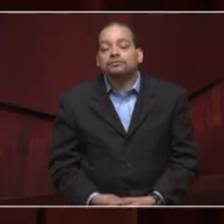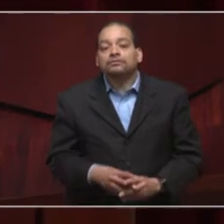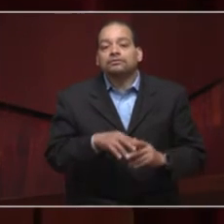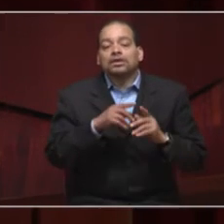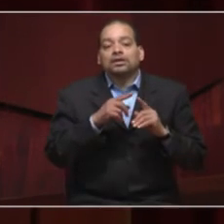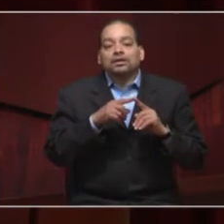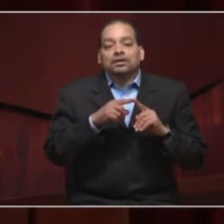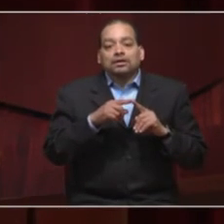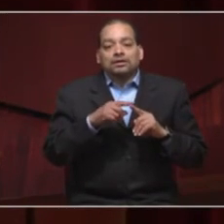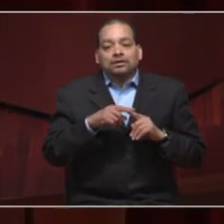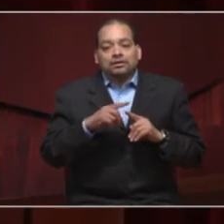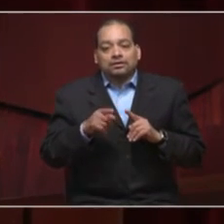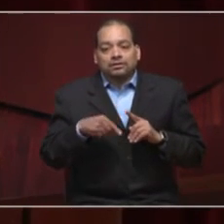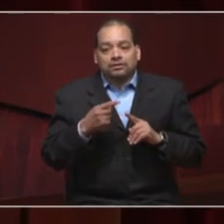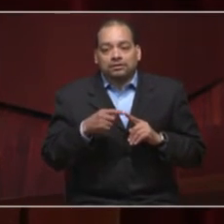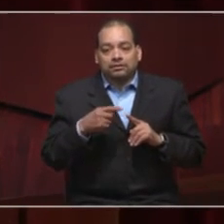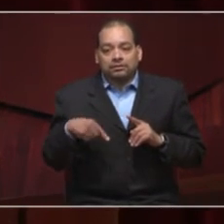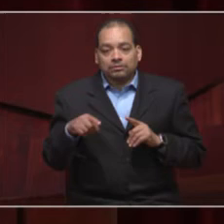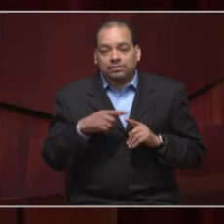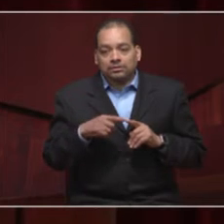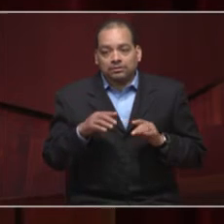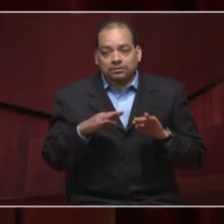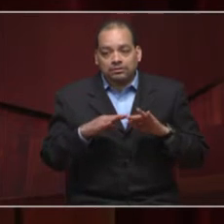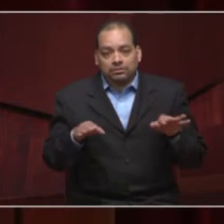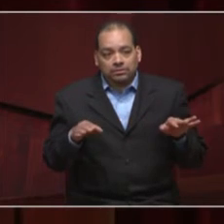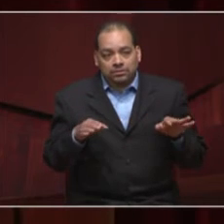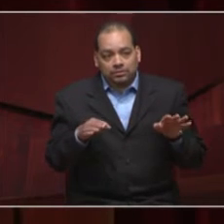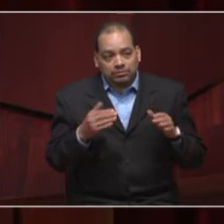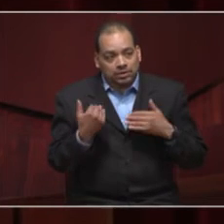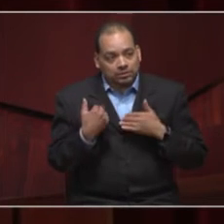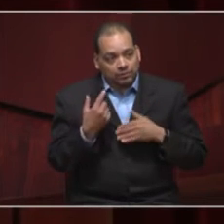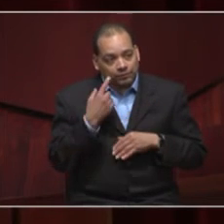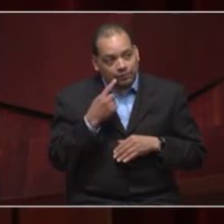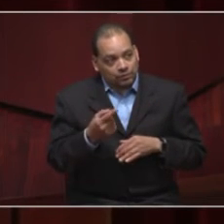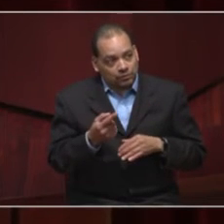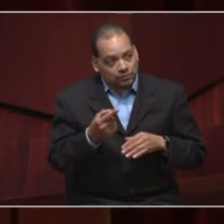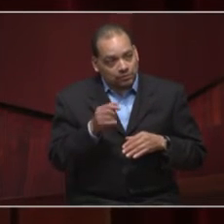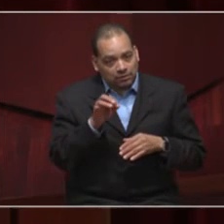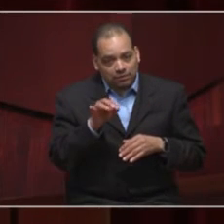responsible for discovery and FOIA requests for that information.